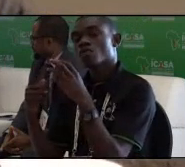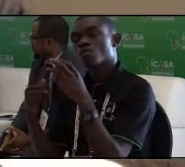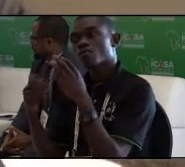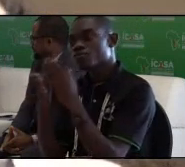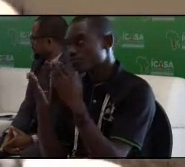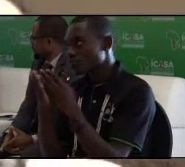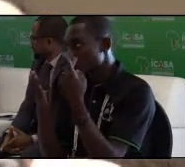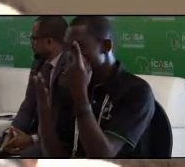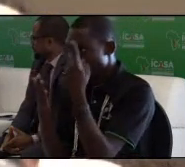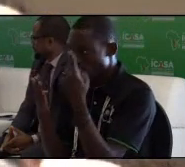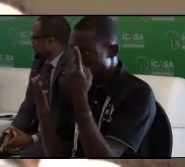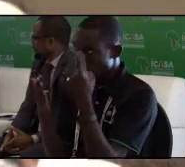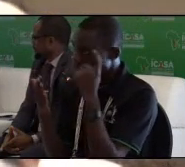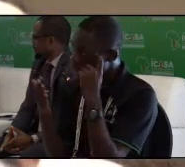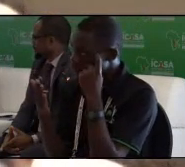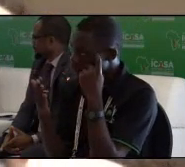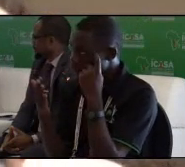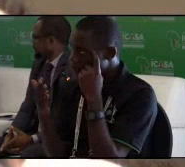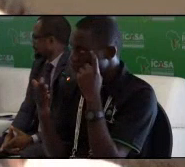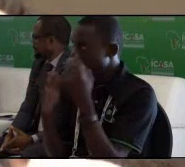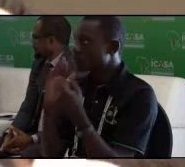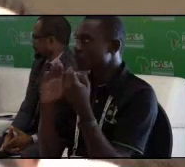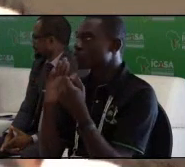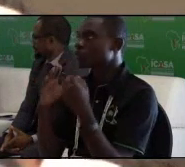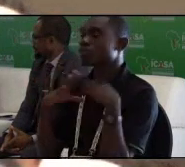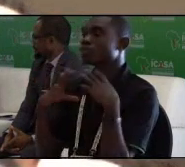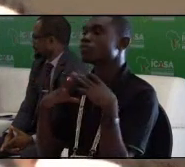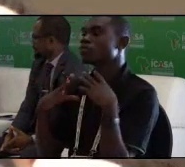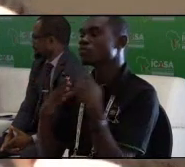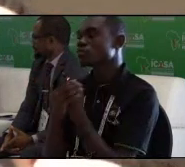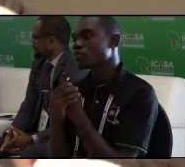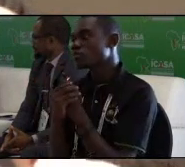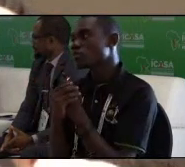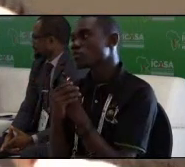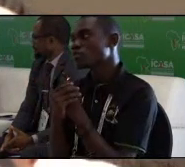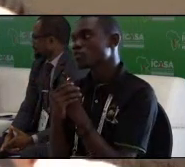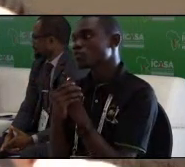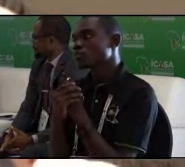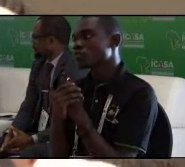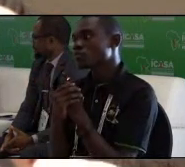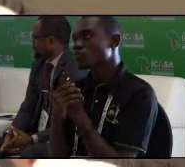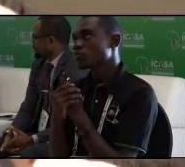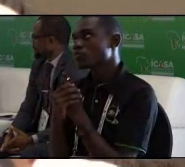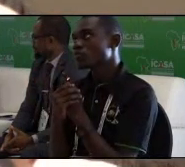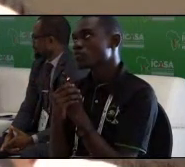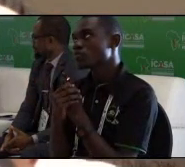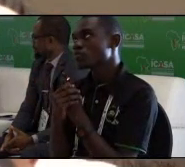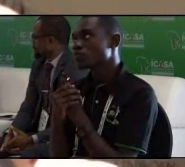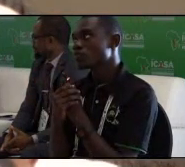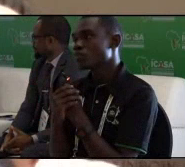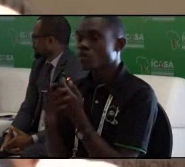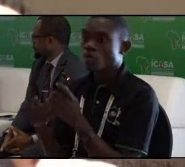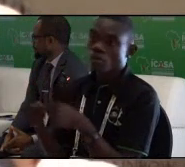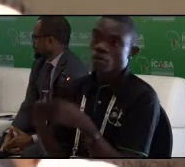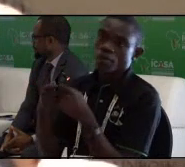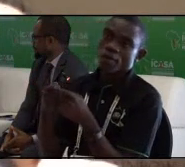was at about $2. And I think that's fundamental, especially in terms of decision making, in terms